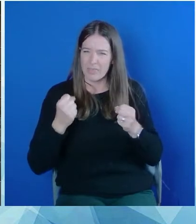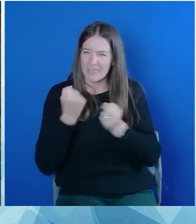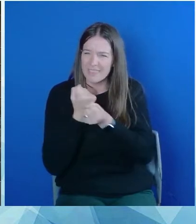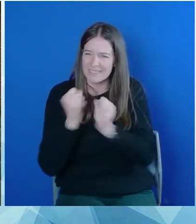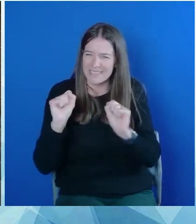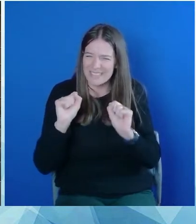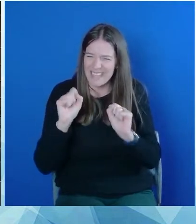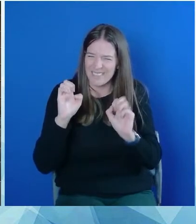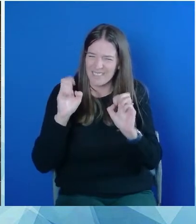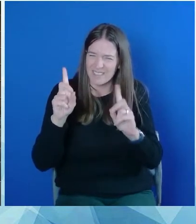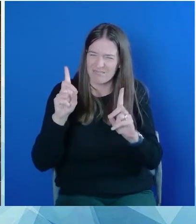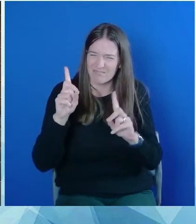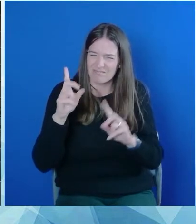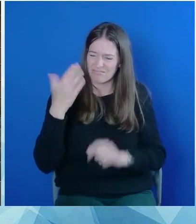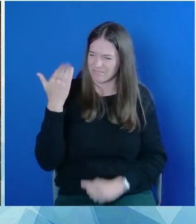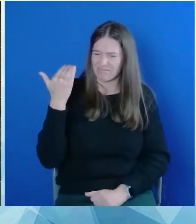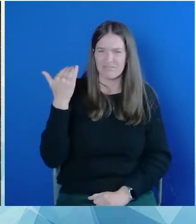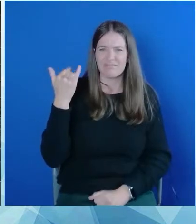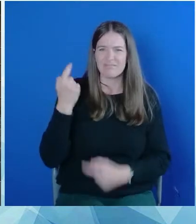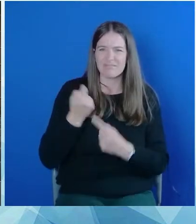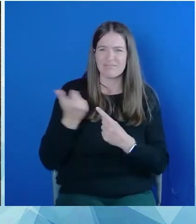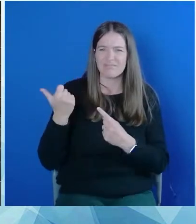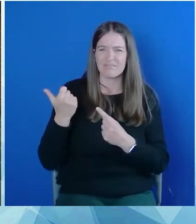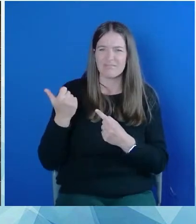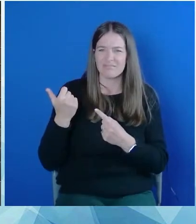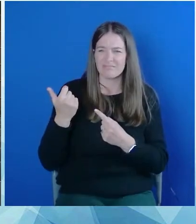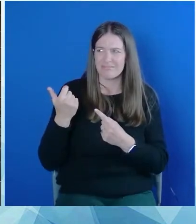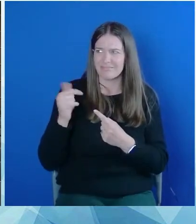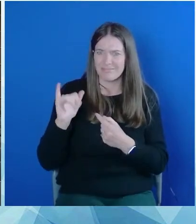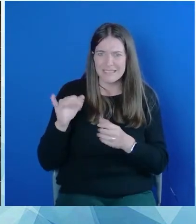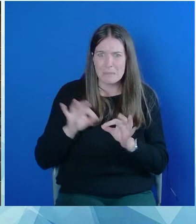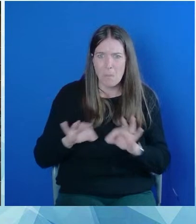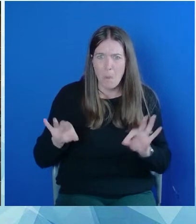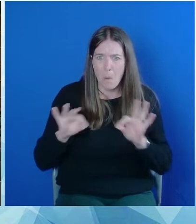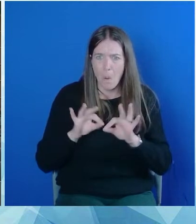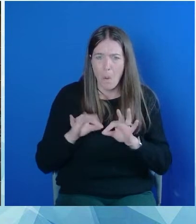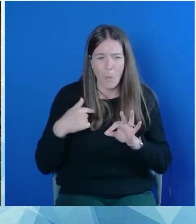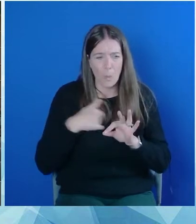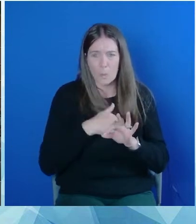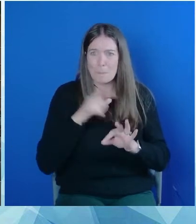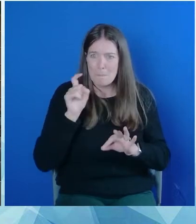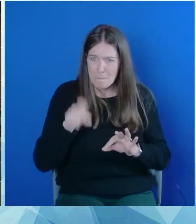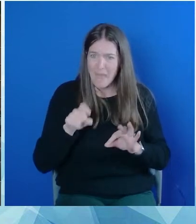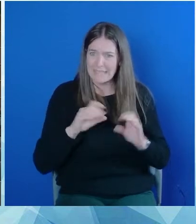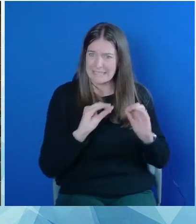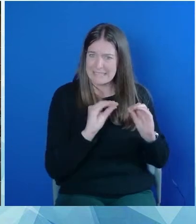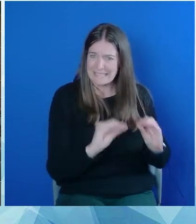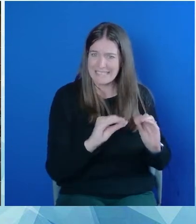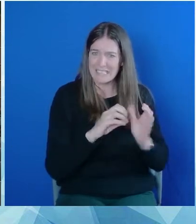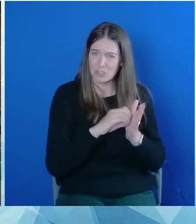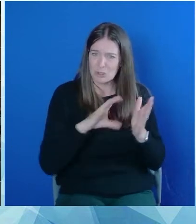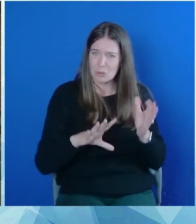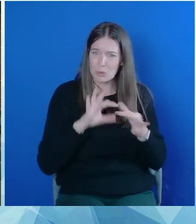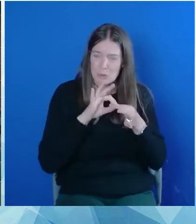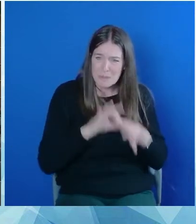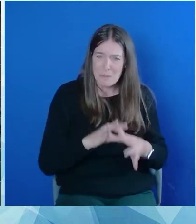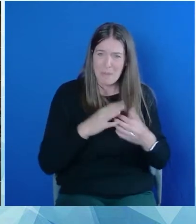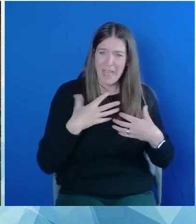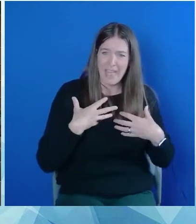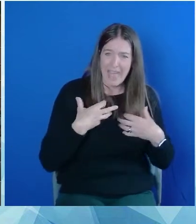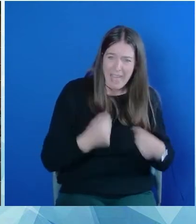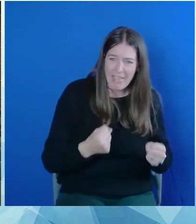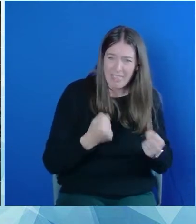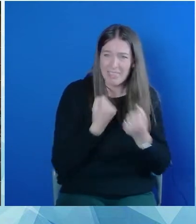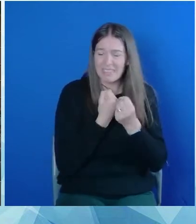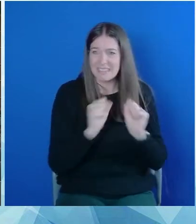understand why. That is important. We need to teach our students about their own health and their safety, especially regarding sex education,